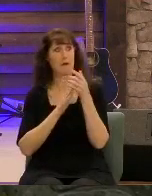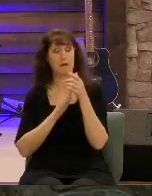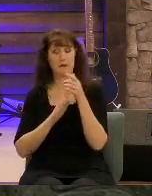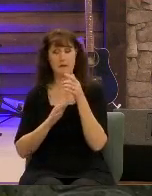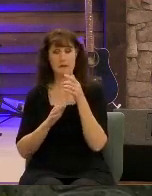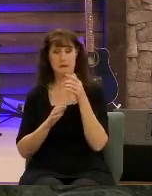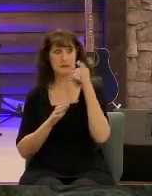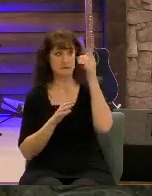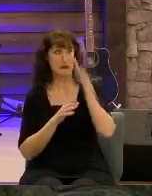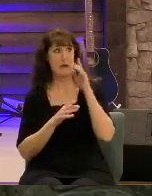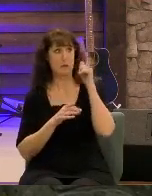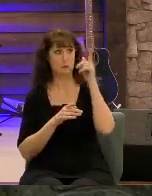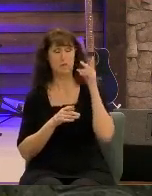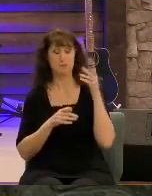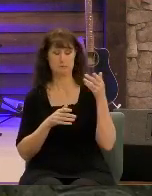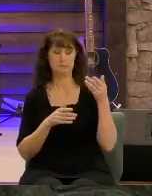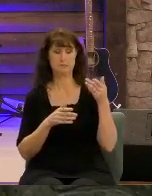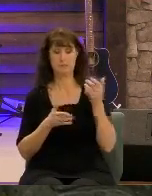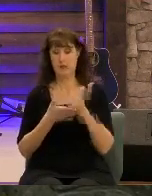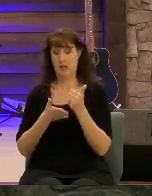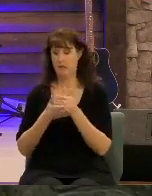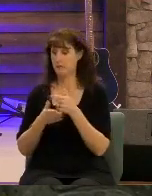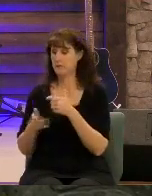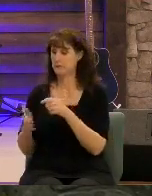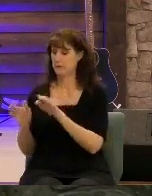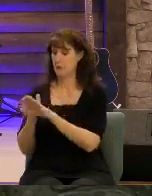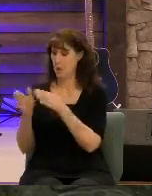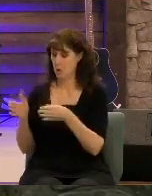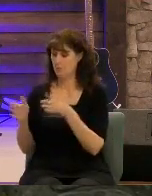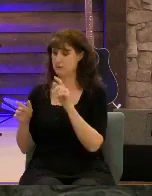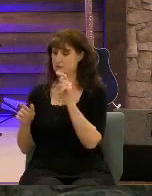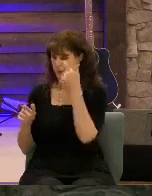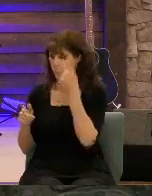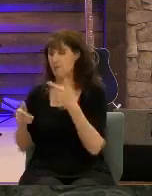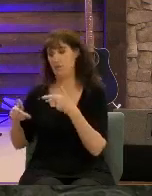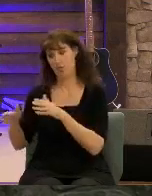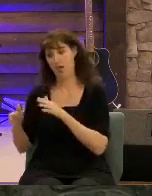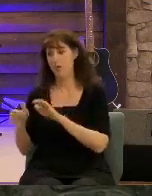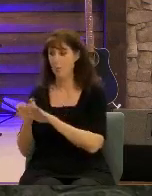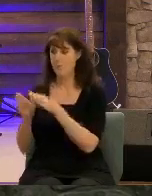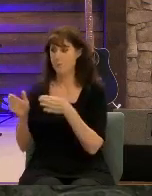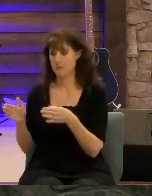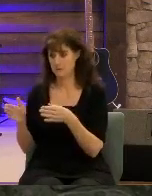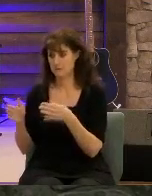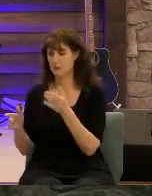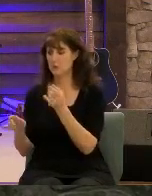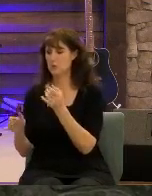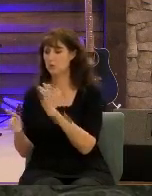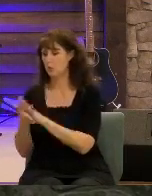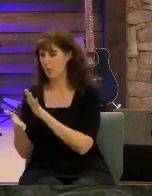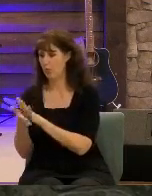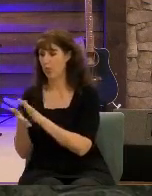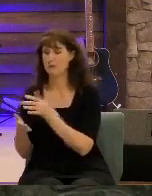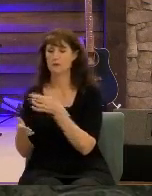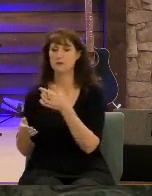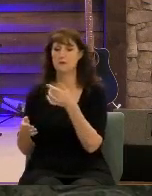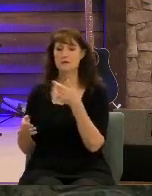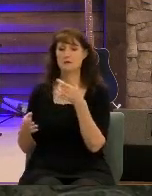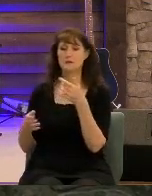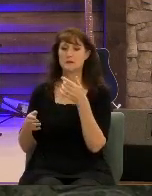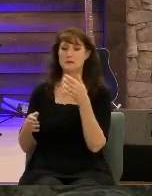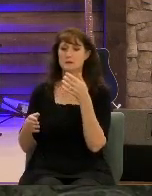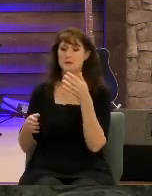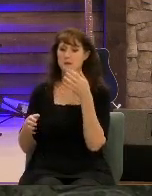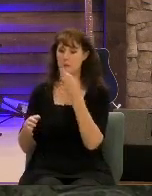those schools to open to start counseling, teaching, doing different things, all in the name of Jesus. Amen. And